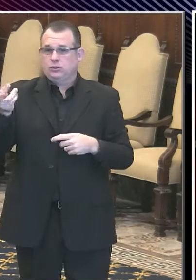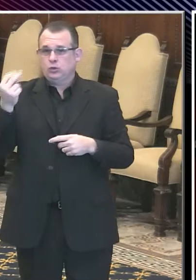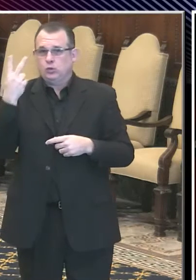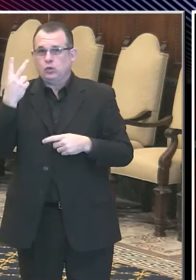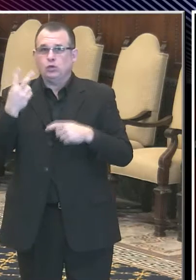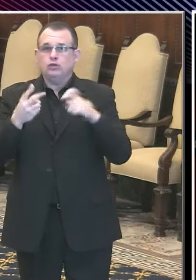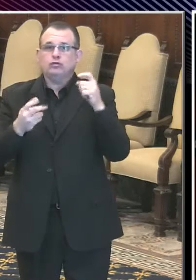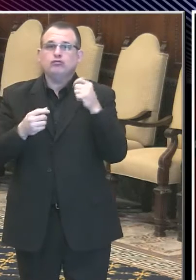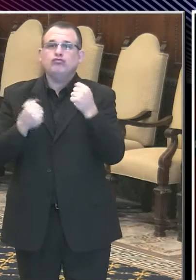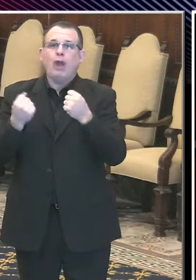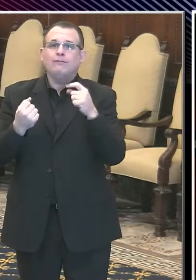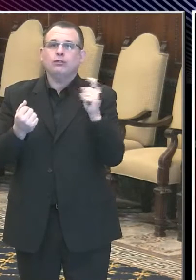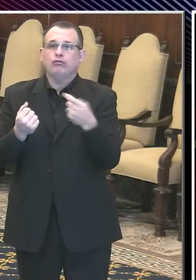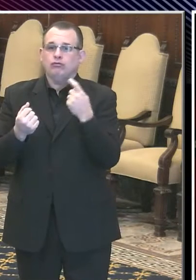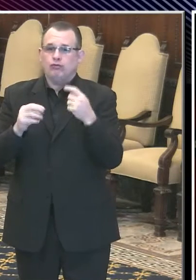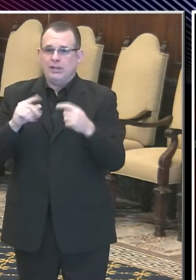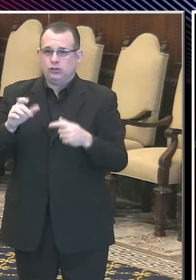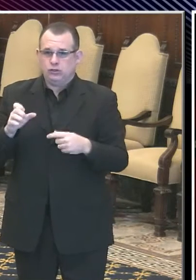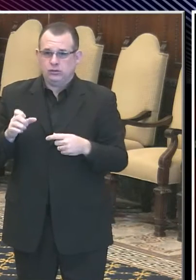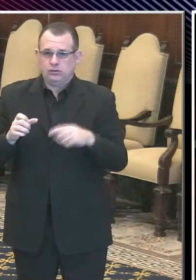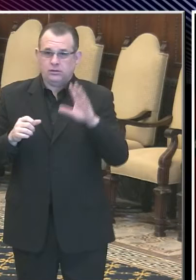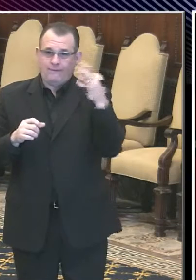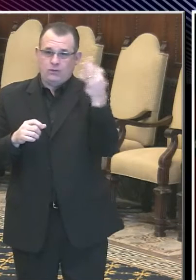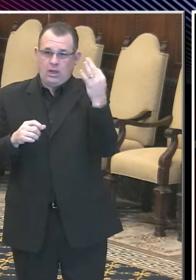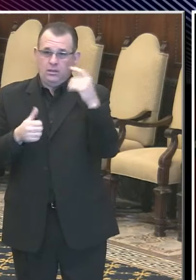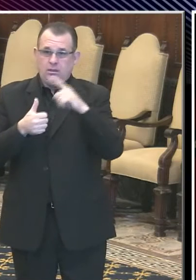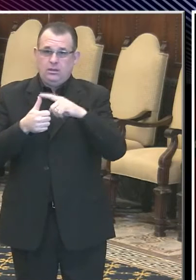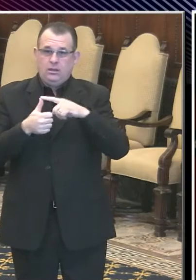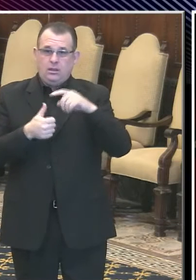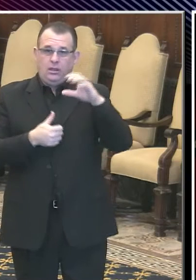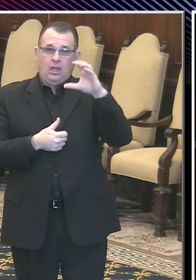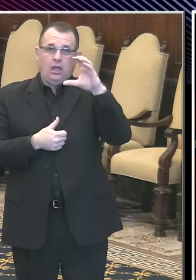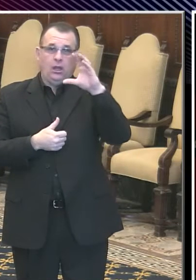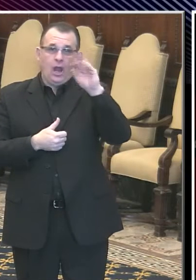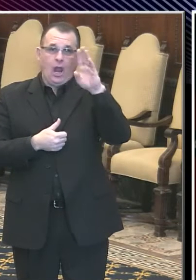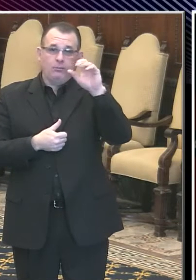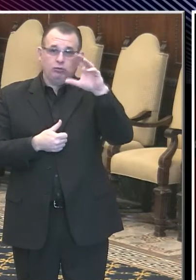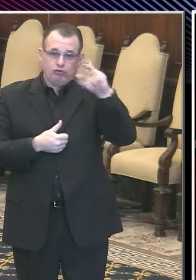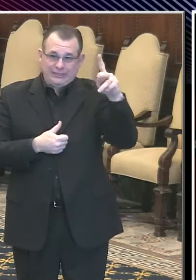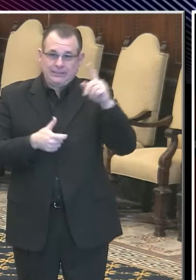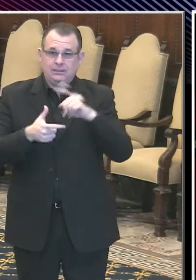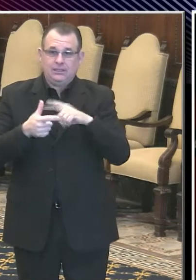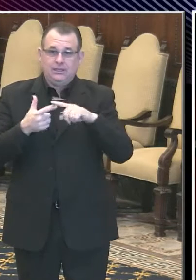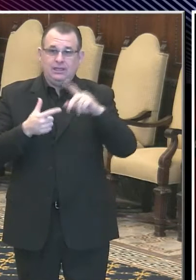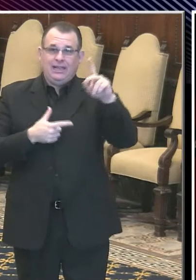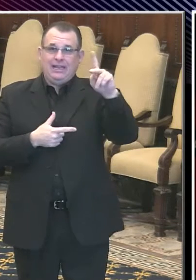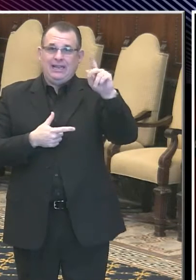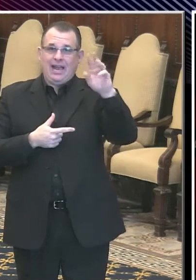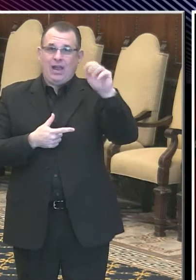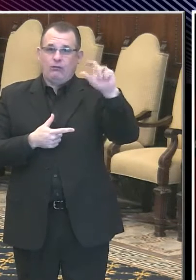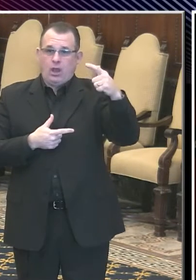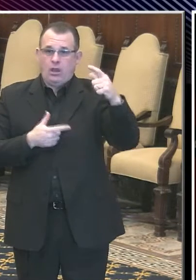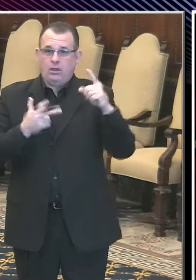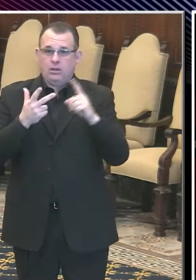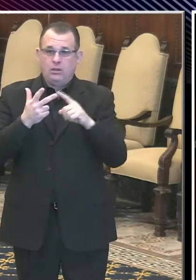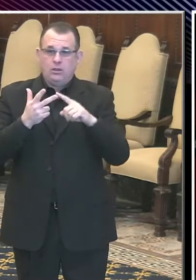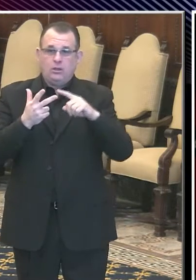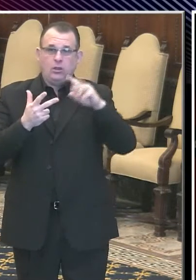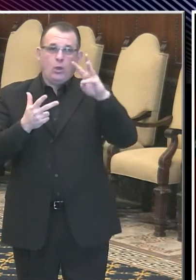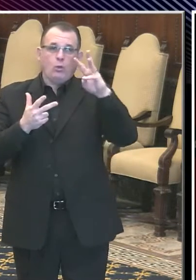following city-owned facilities will reopen: Cobbs Creek Golf Course, Carracung Golf Course, Walnut Lane, John